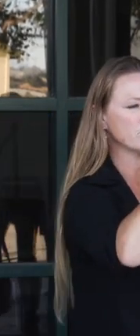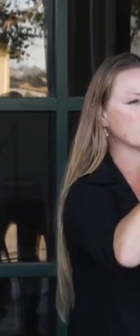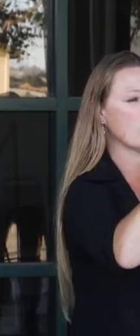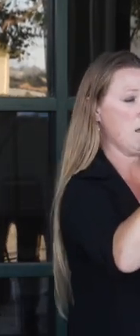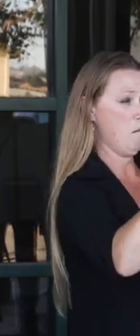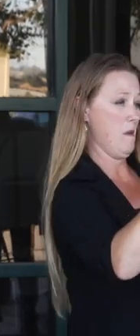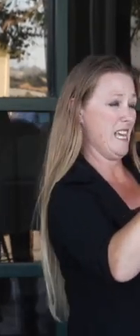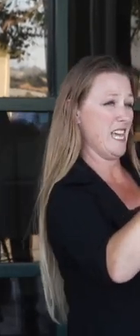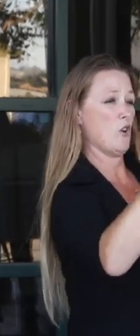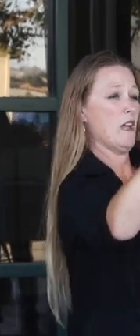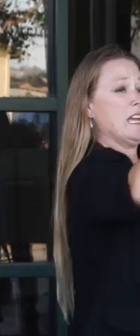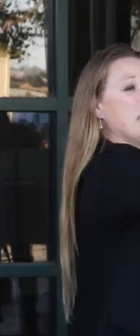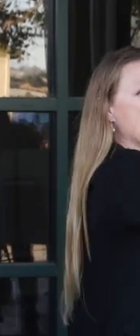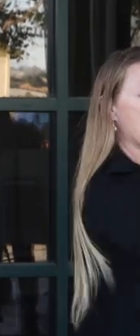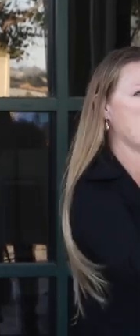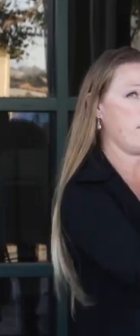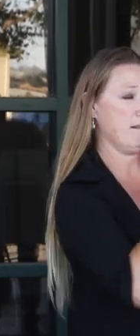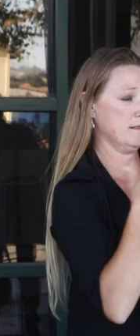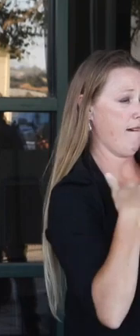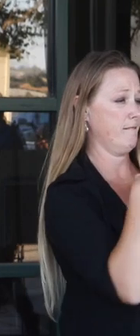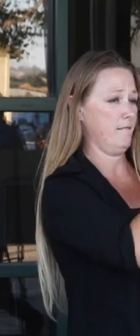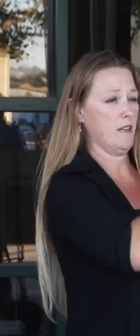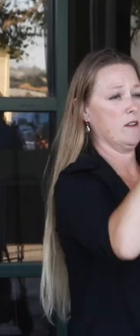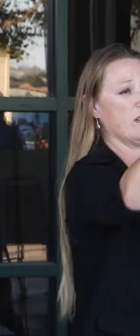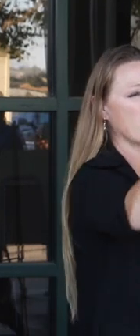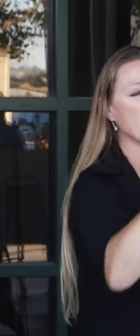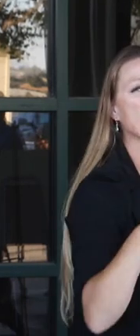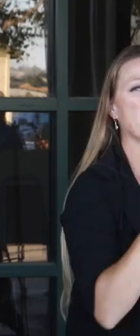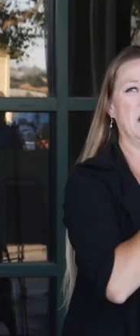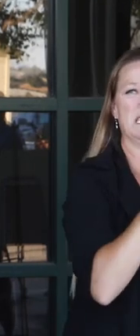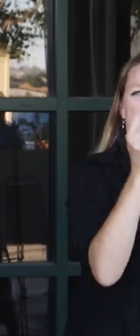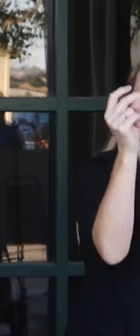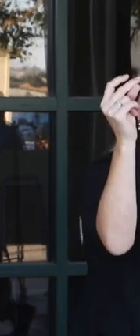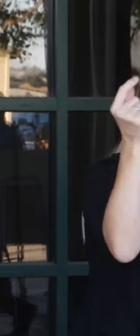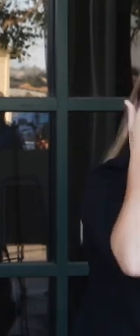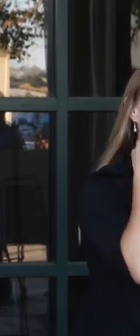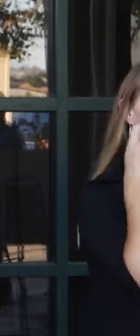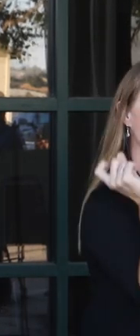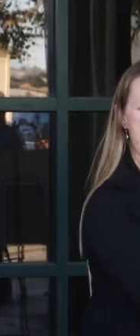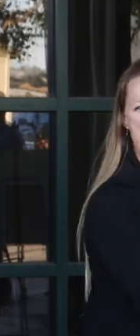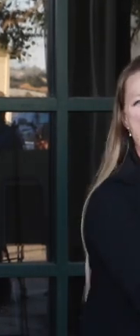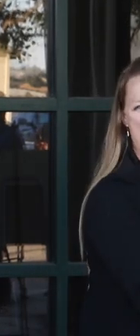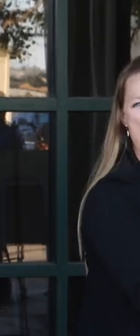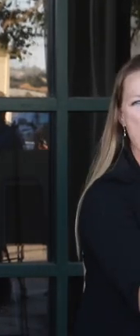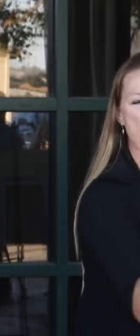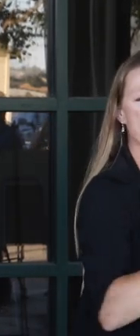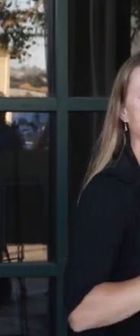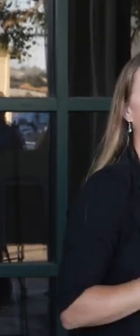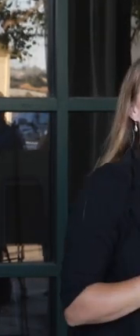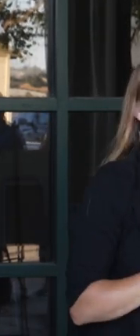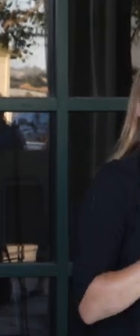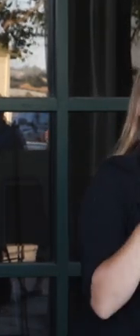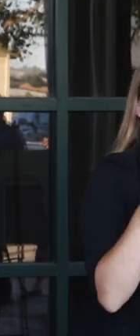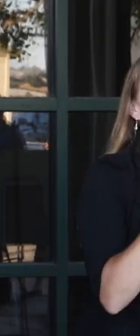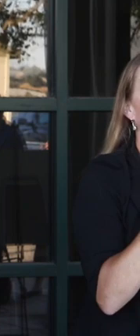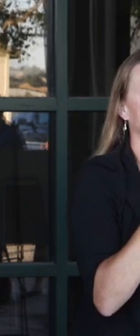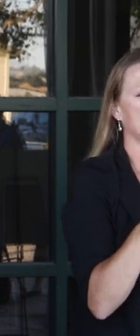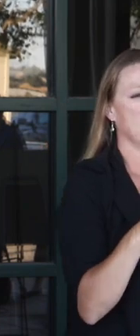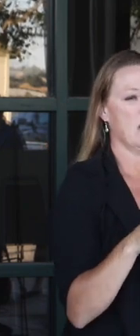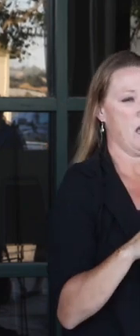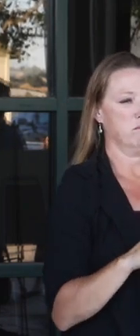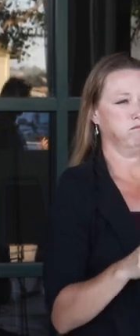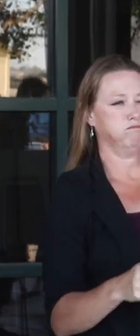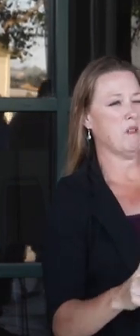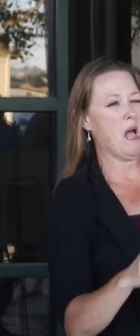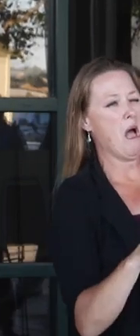They immediately spotted him coming from the brush, and he reached a short hill I